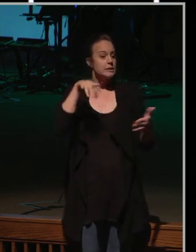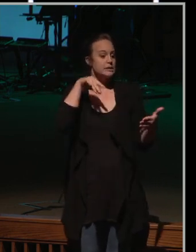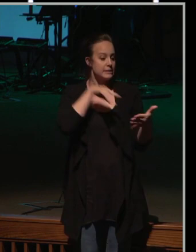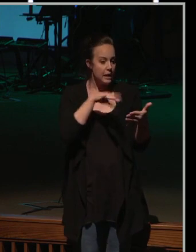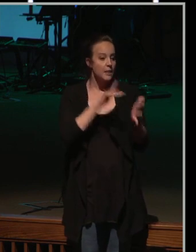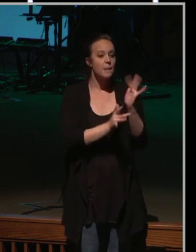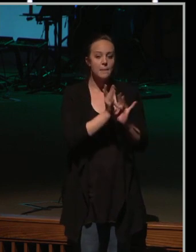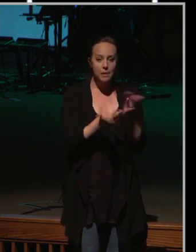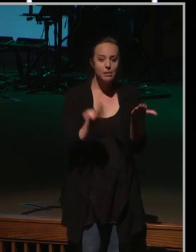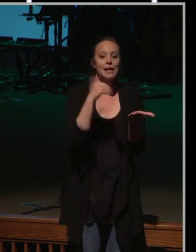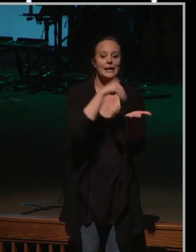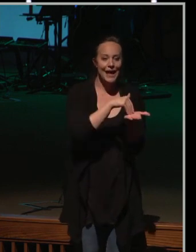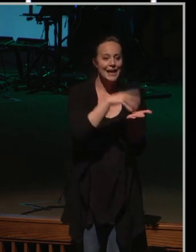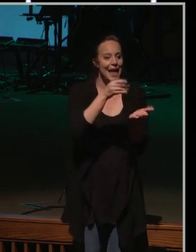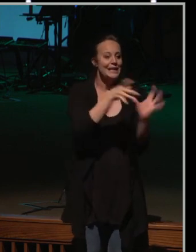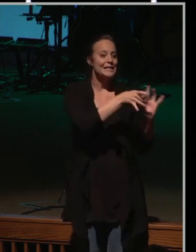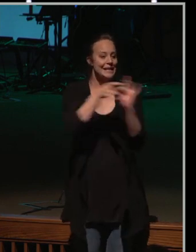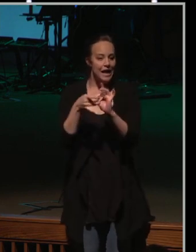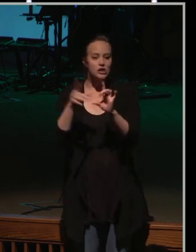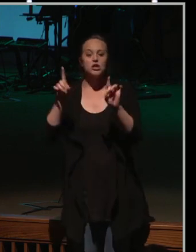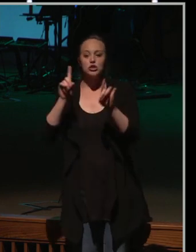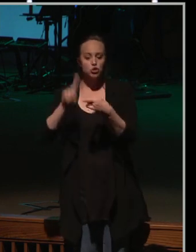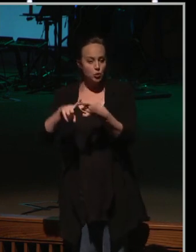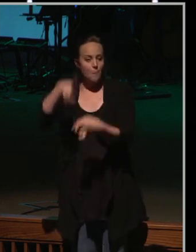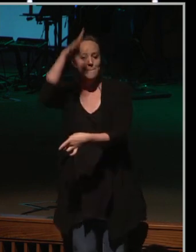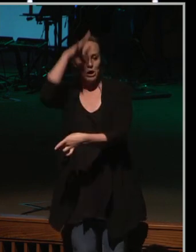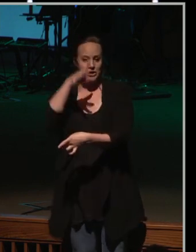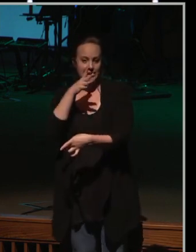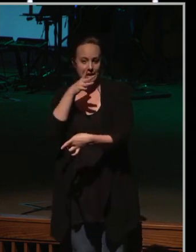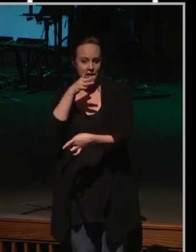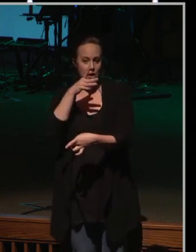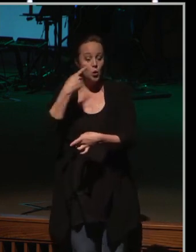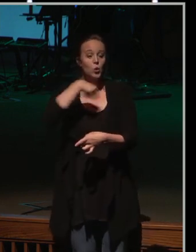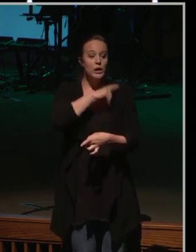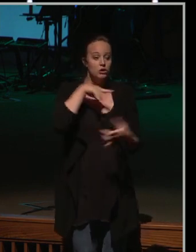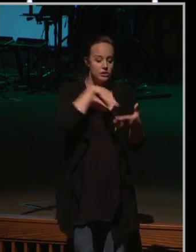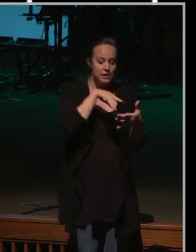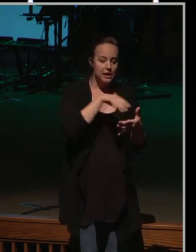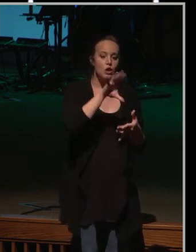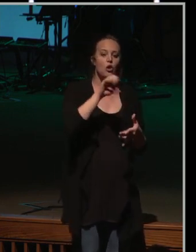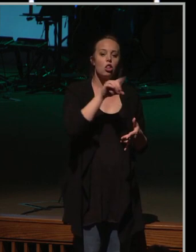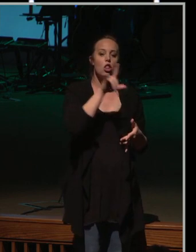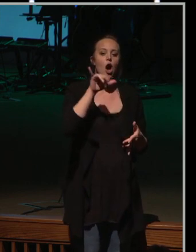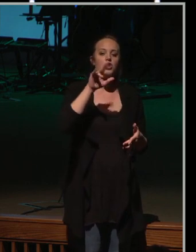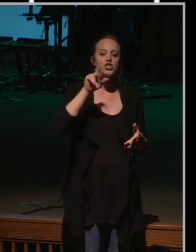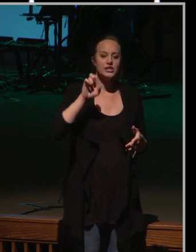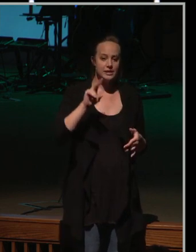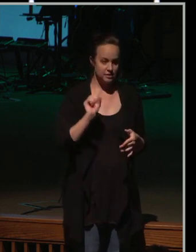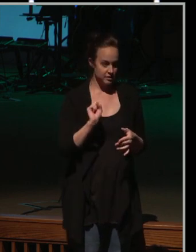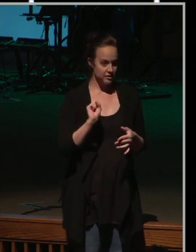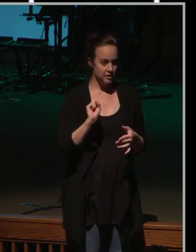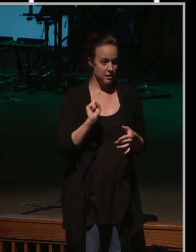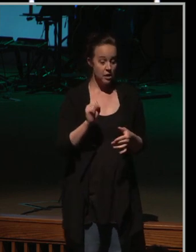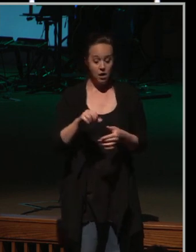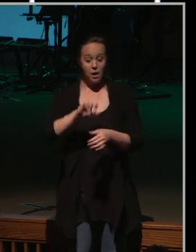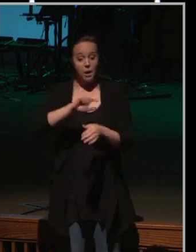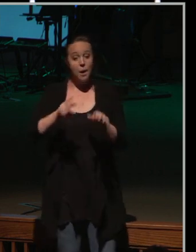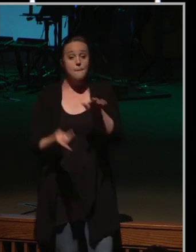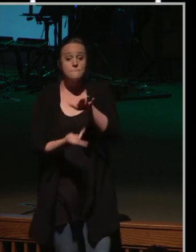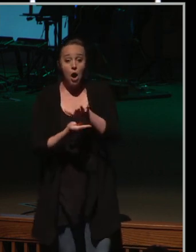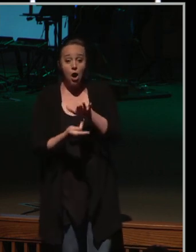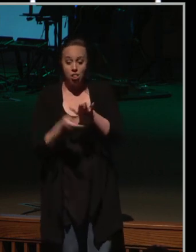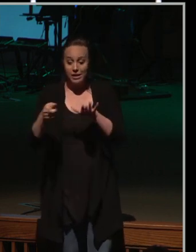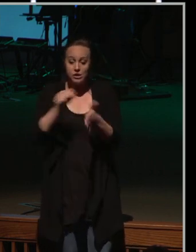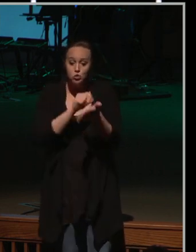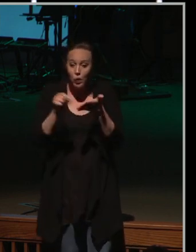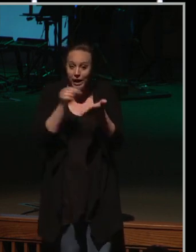it to parenting. And today we're going to be in the book of Colossians. And Paul is writing to the church in Colossae, and it's kind of